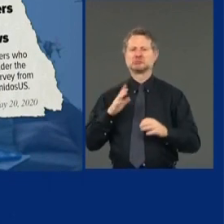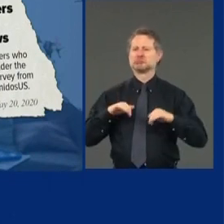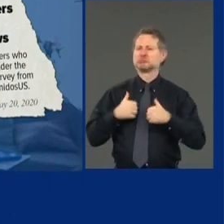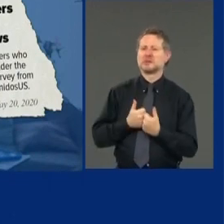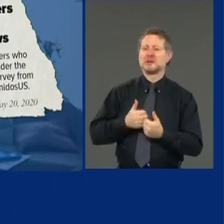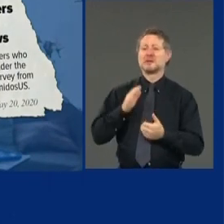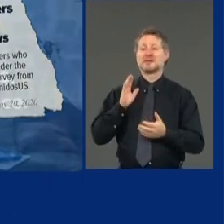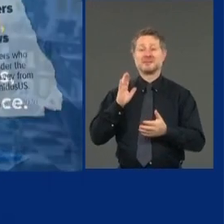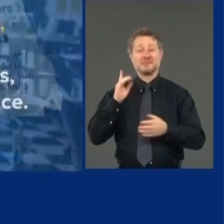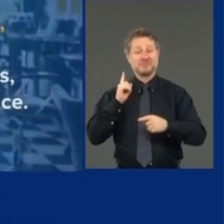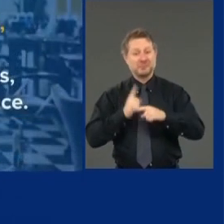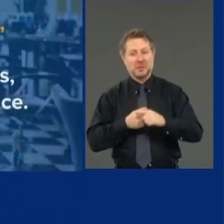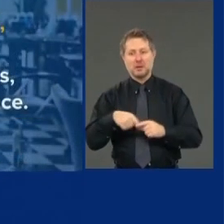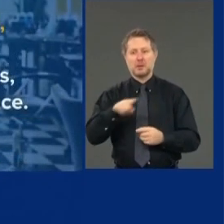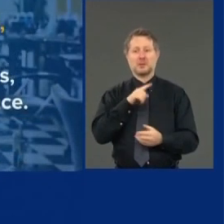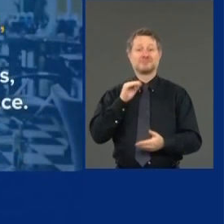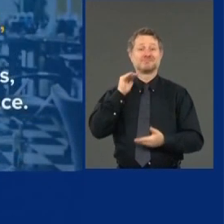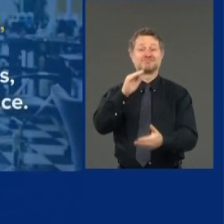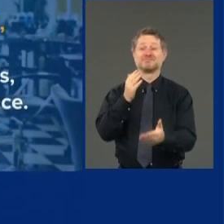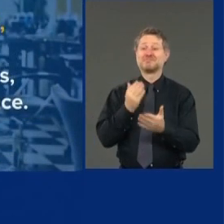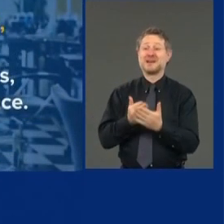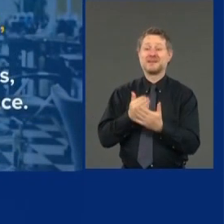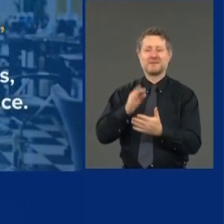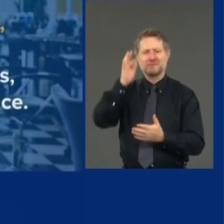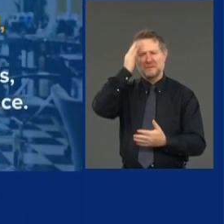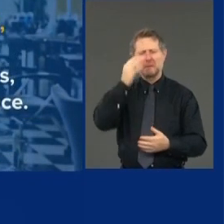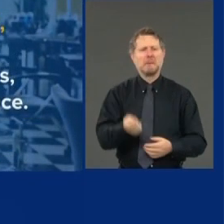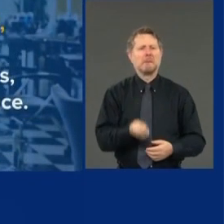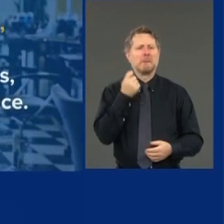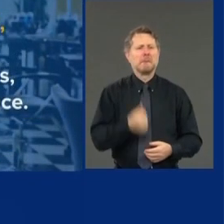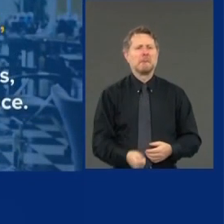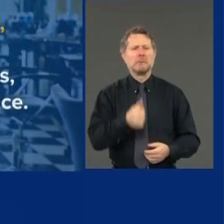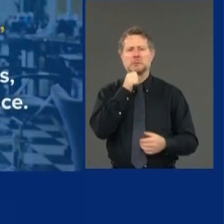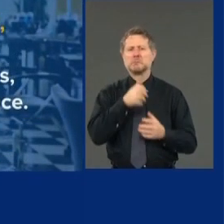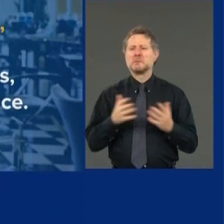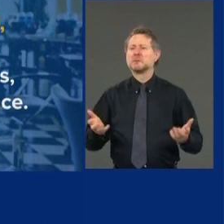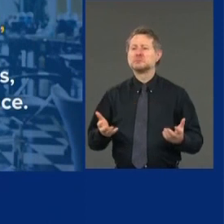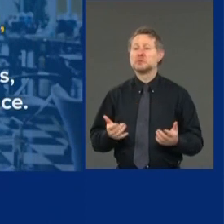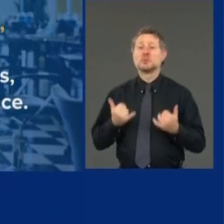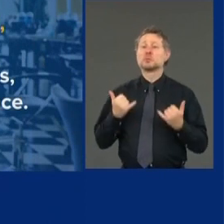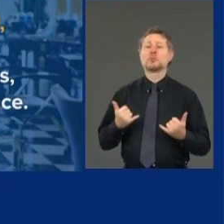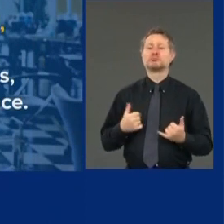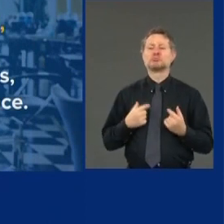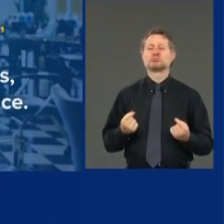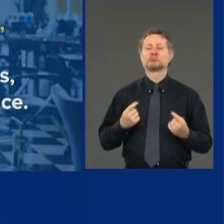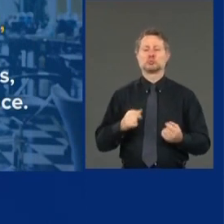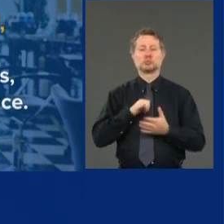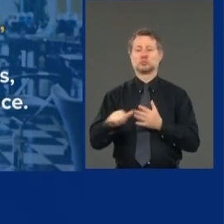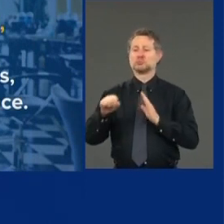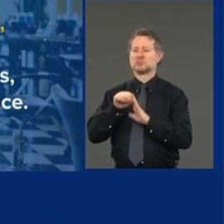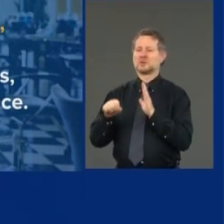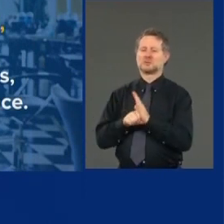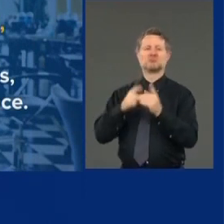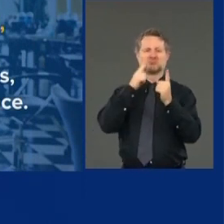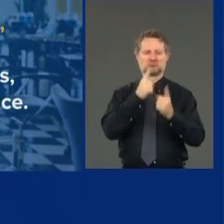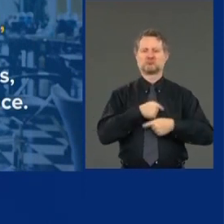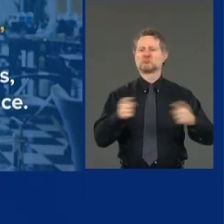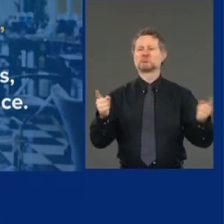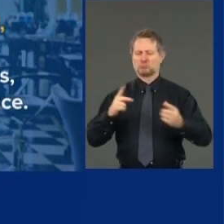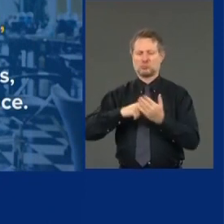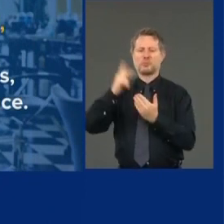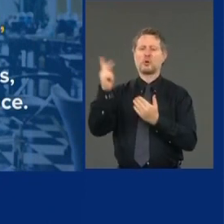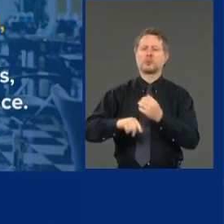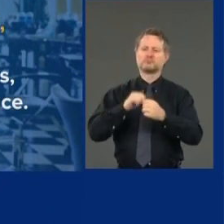in federal relief. So New York State is starting its own small business relief program, working with private